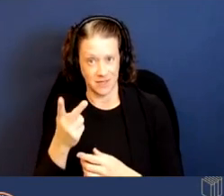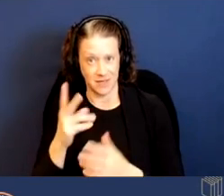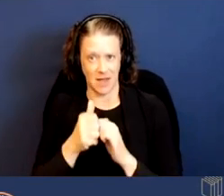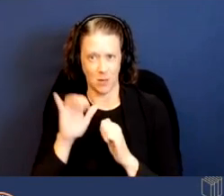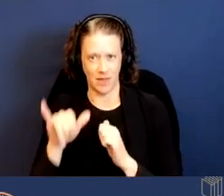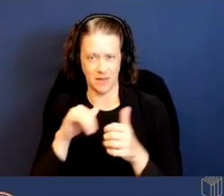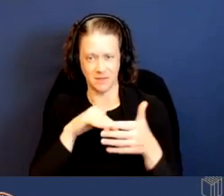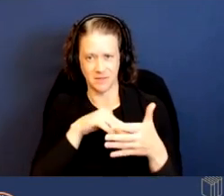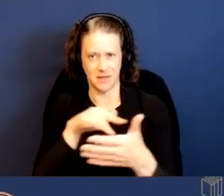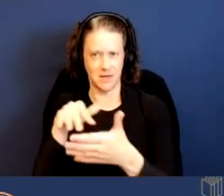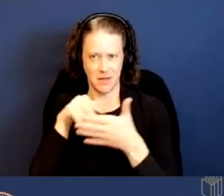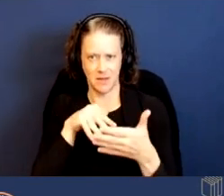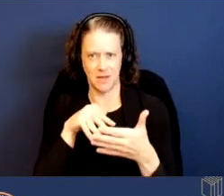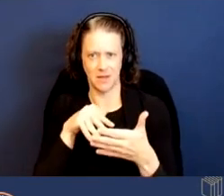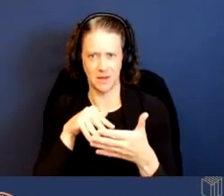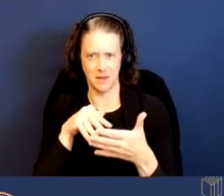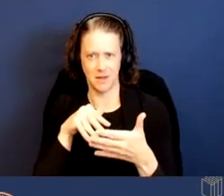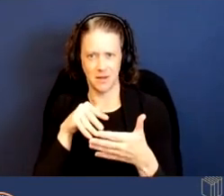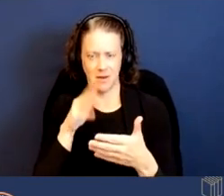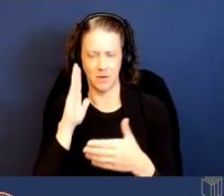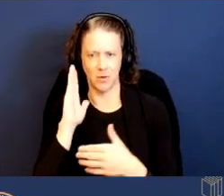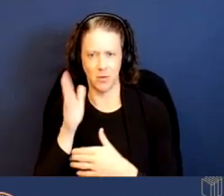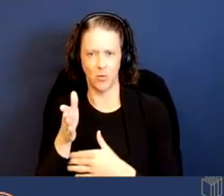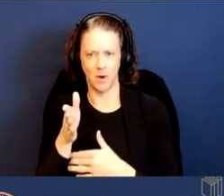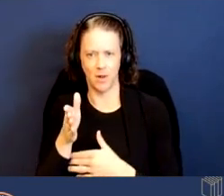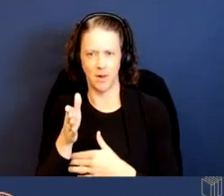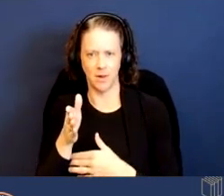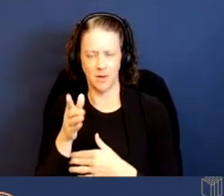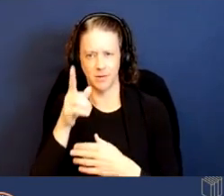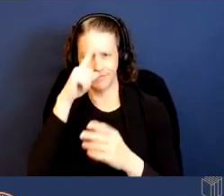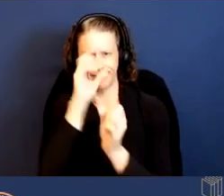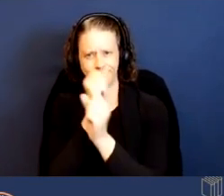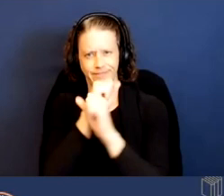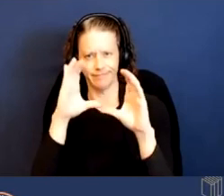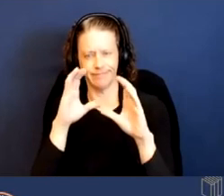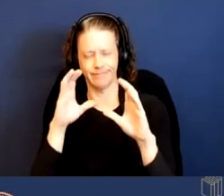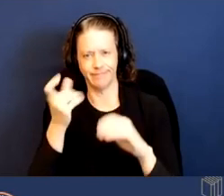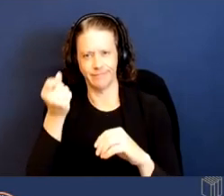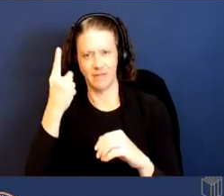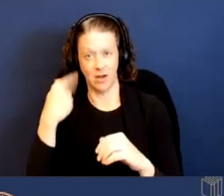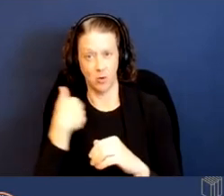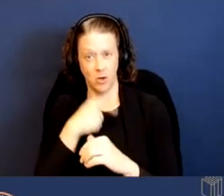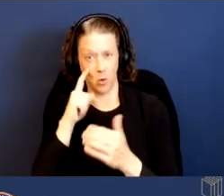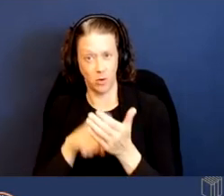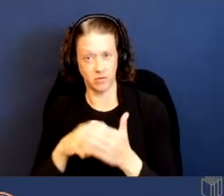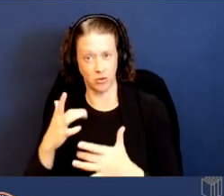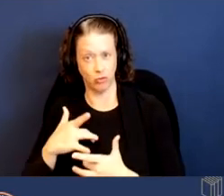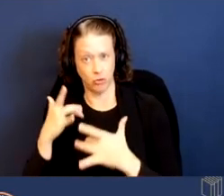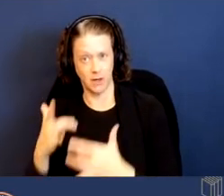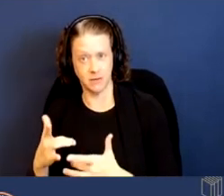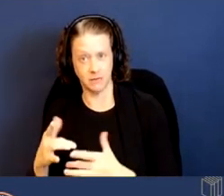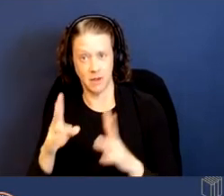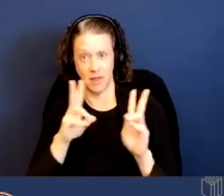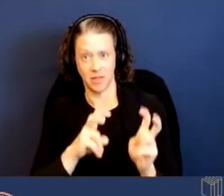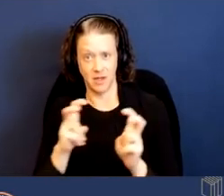will, put their arms around, are there trends, are there themes, are there certain things that are always